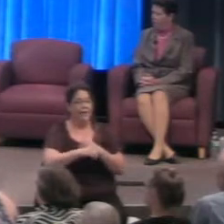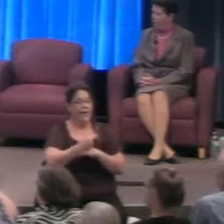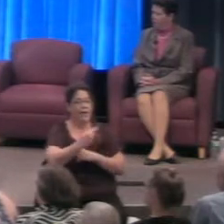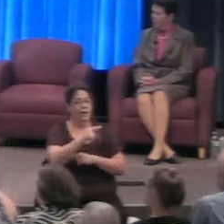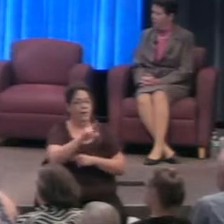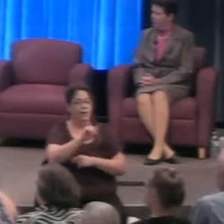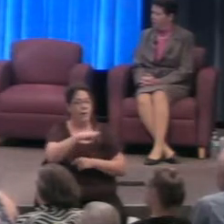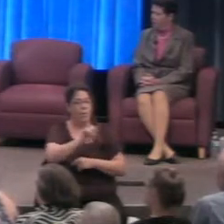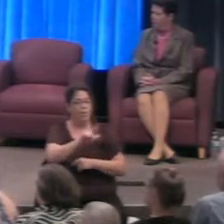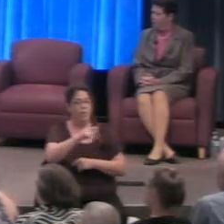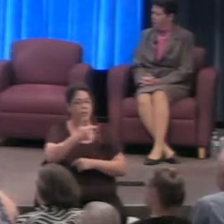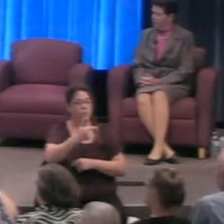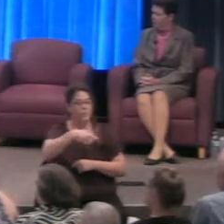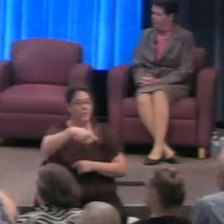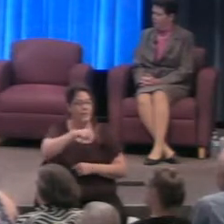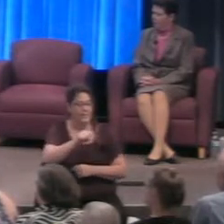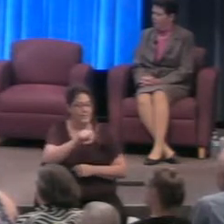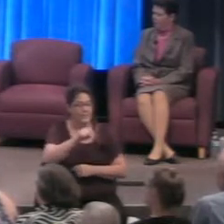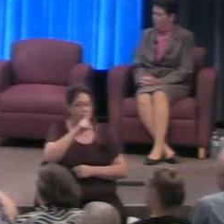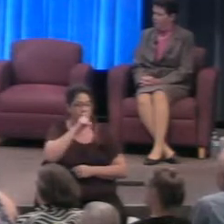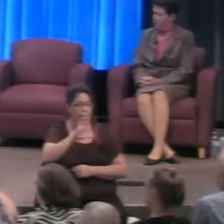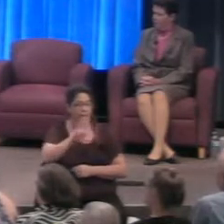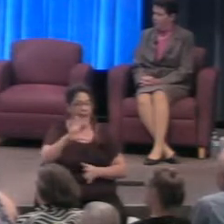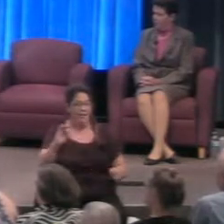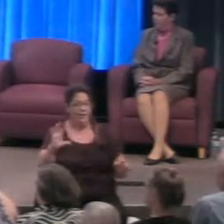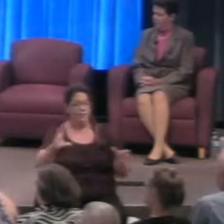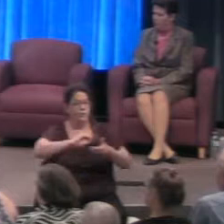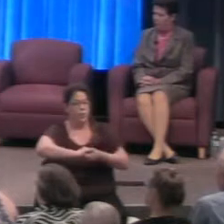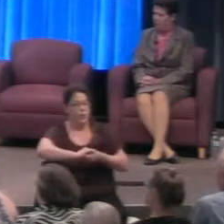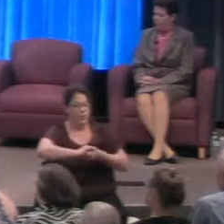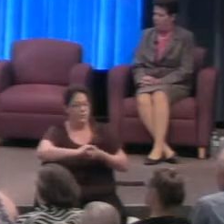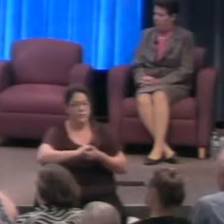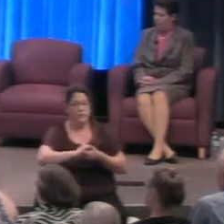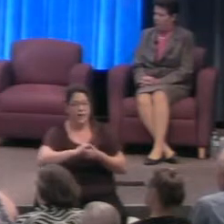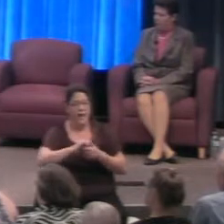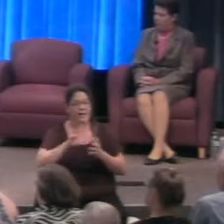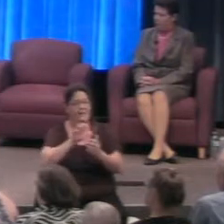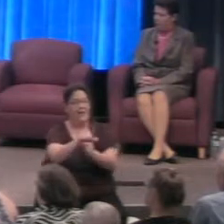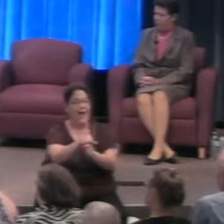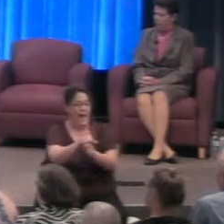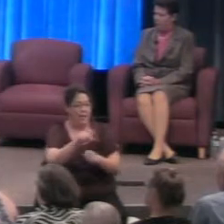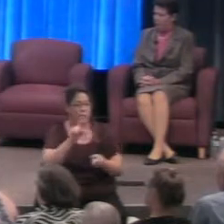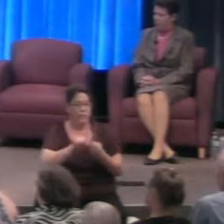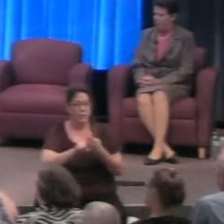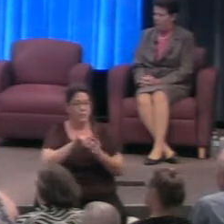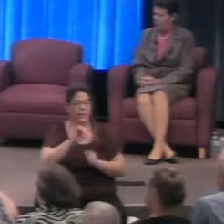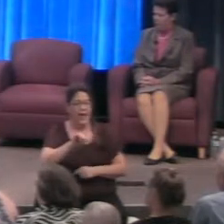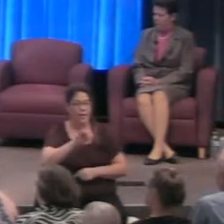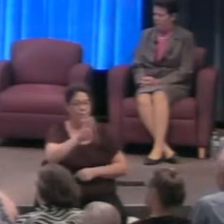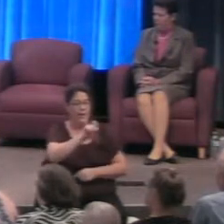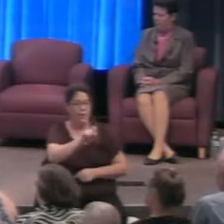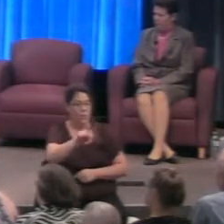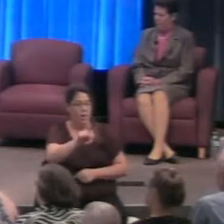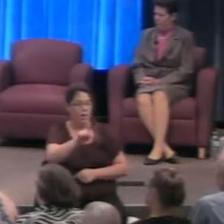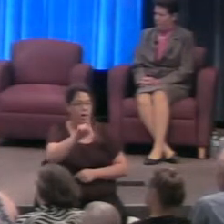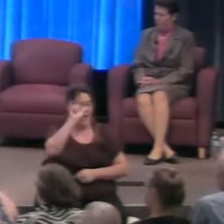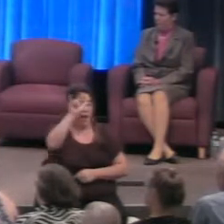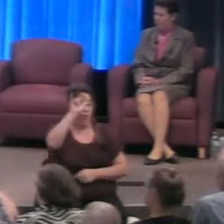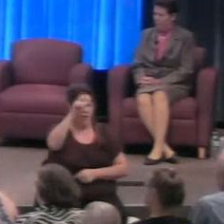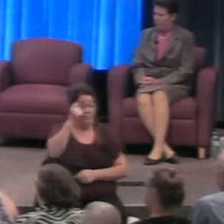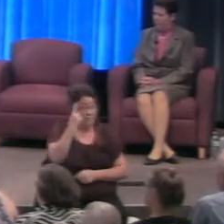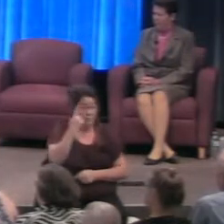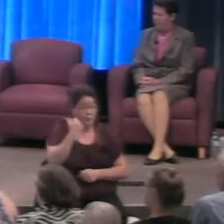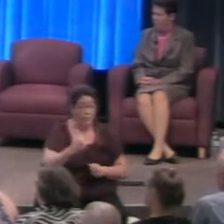system and the joint directed attack munition capability to the B-1 aircraft. Now,